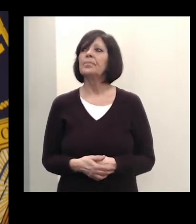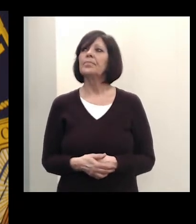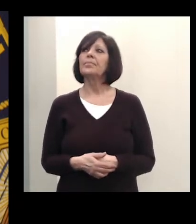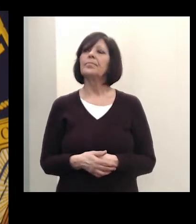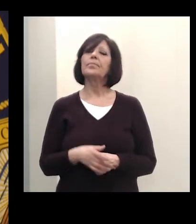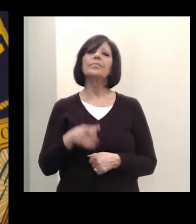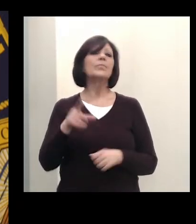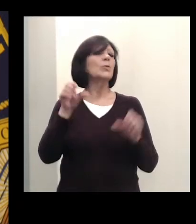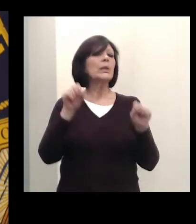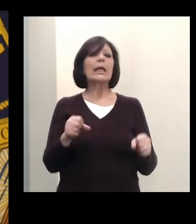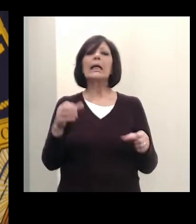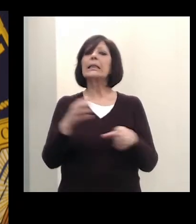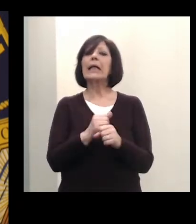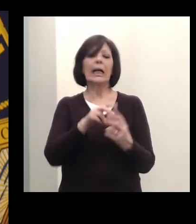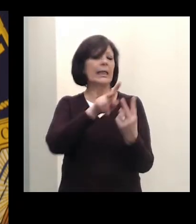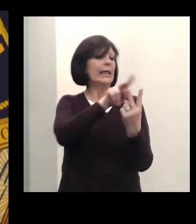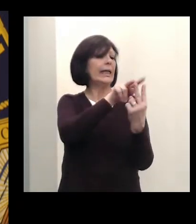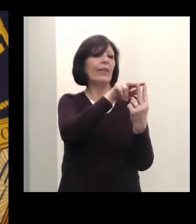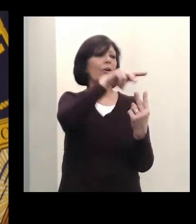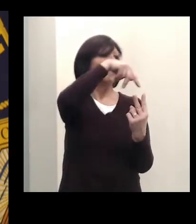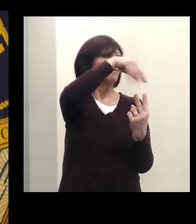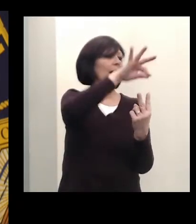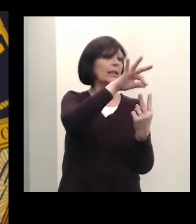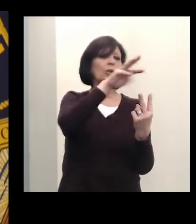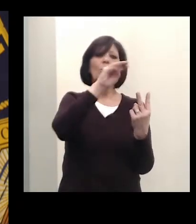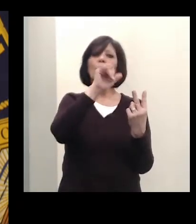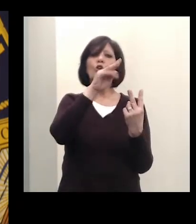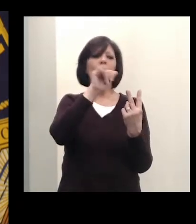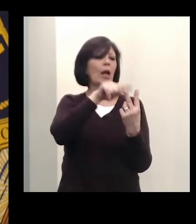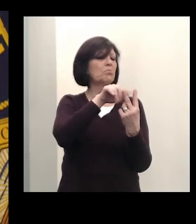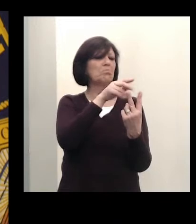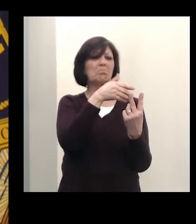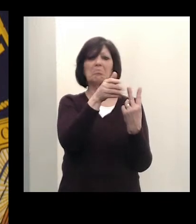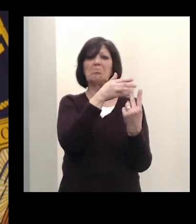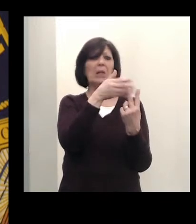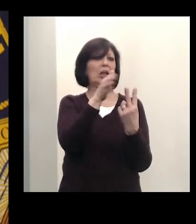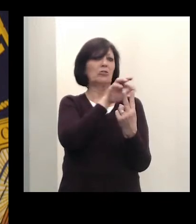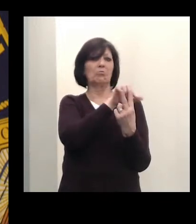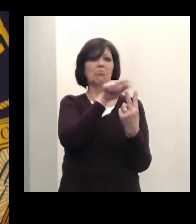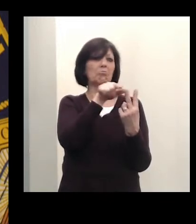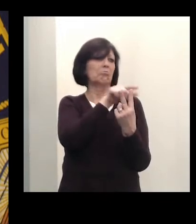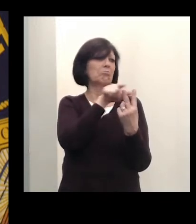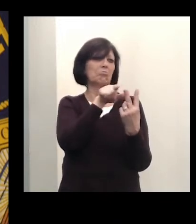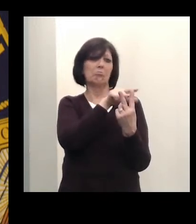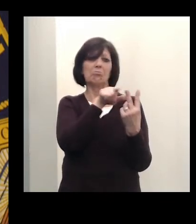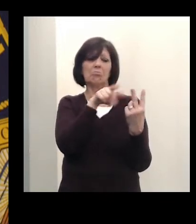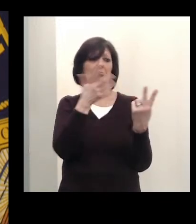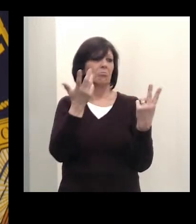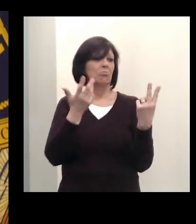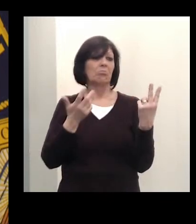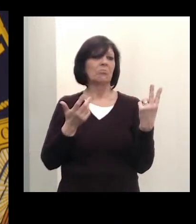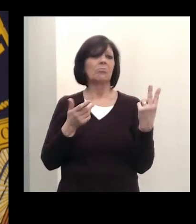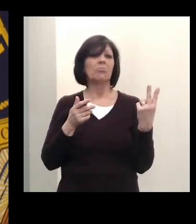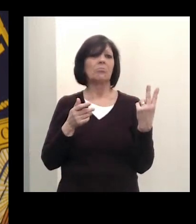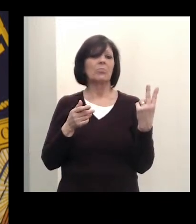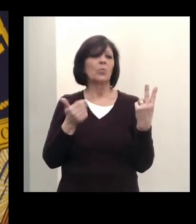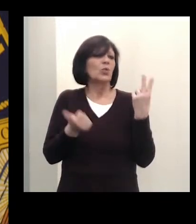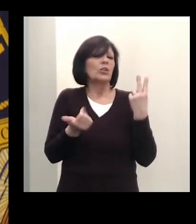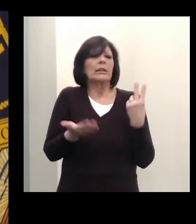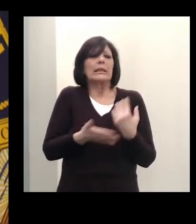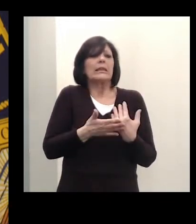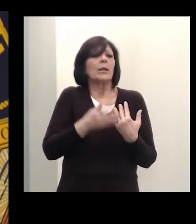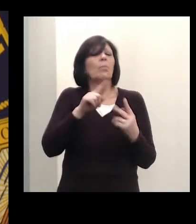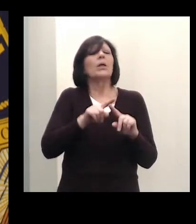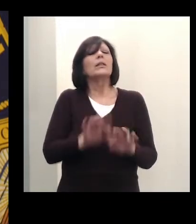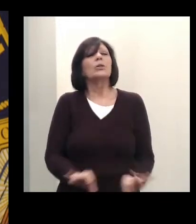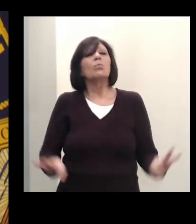can get either Pfizer or Moderna, whatever you feel most comfortable with and is most convenient. But it is very important